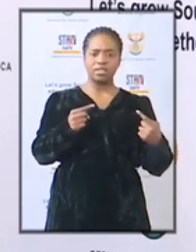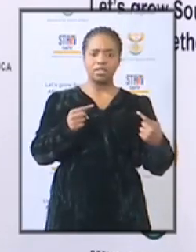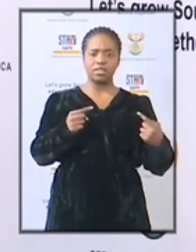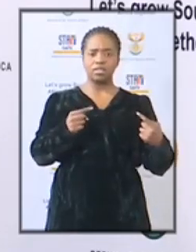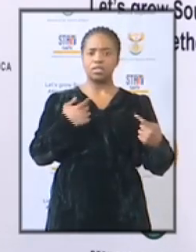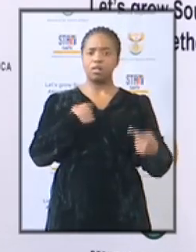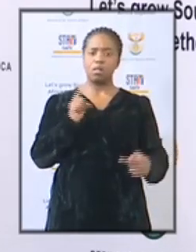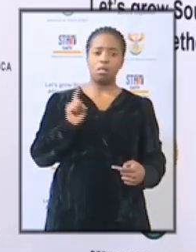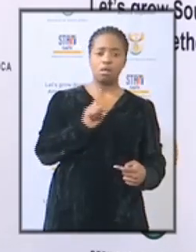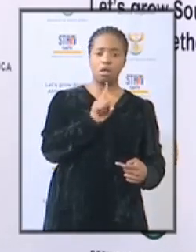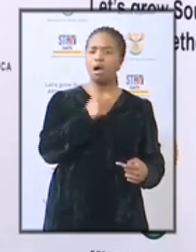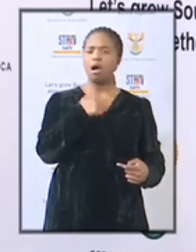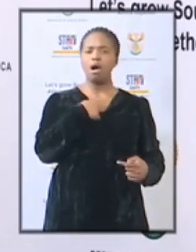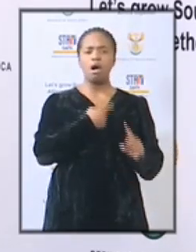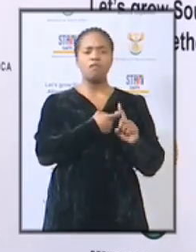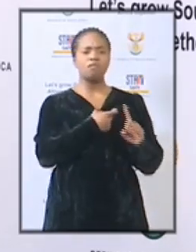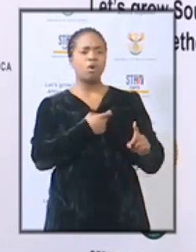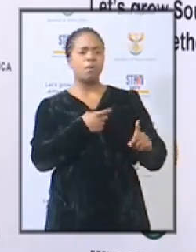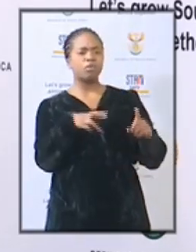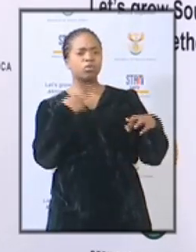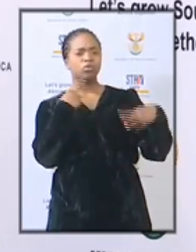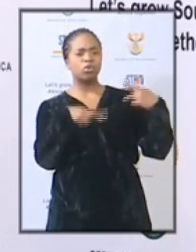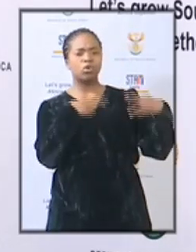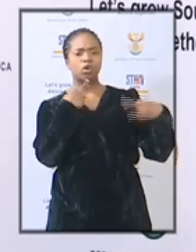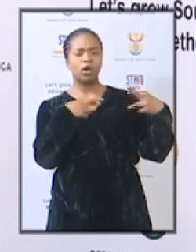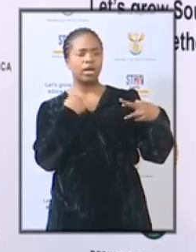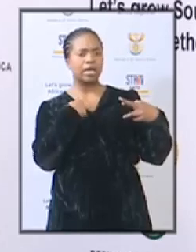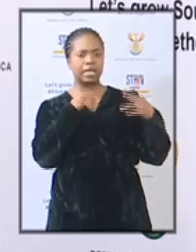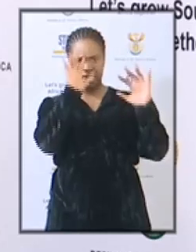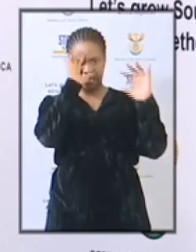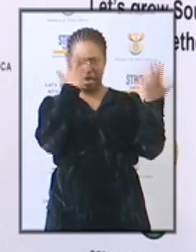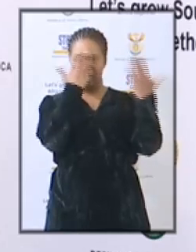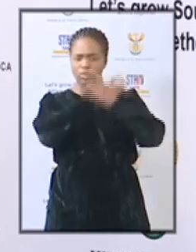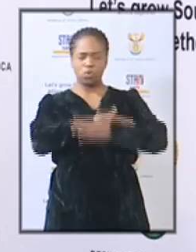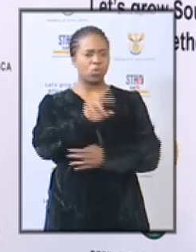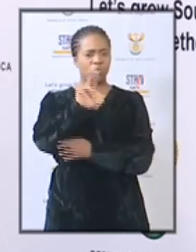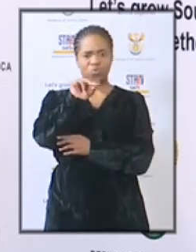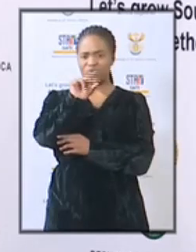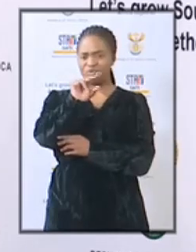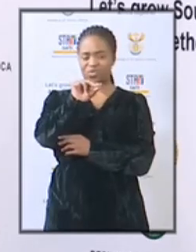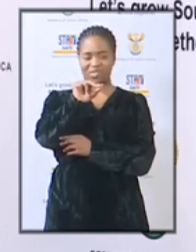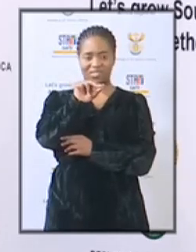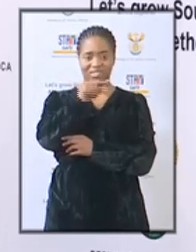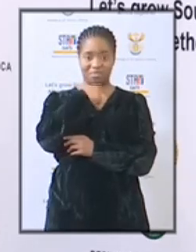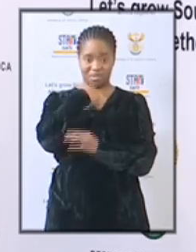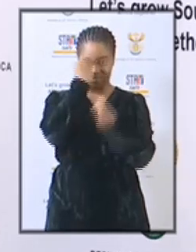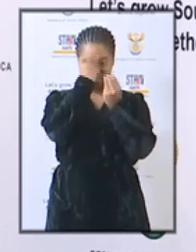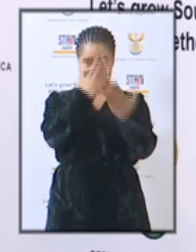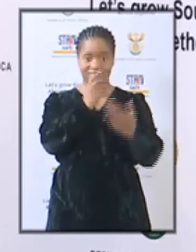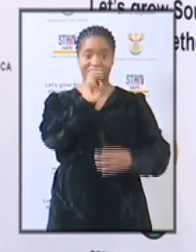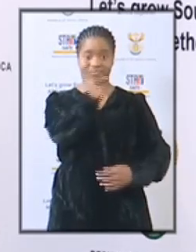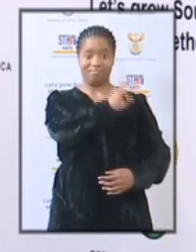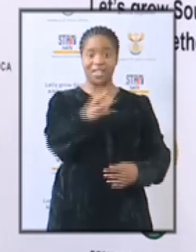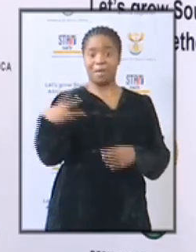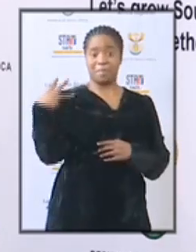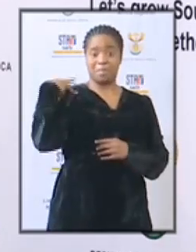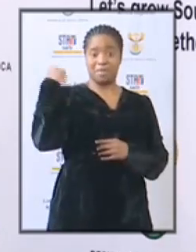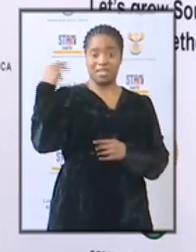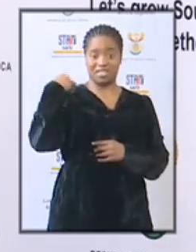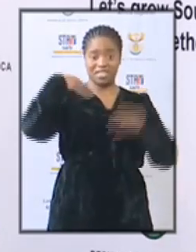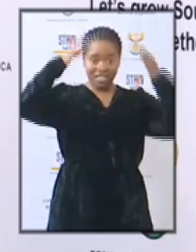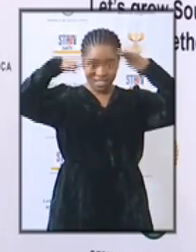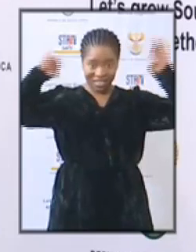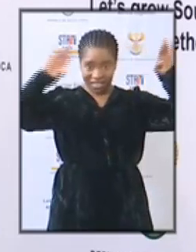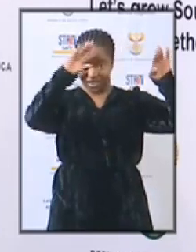streets because you come from the restaurants at 10 p.m. Because I can assure you, Minister Cele will be on the